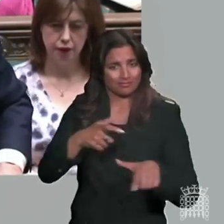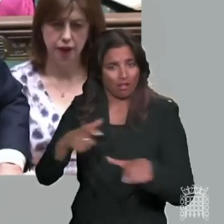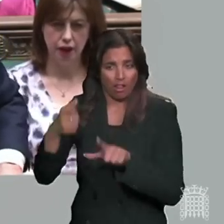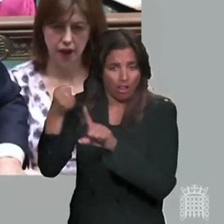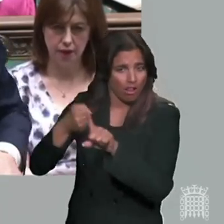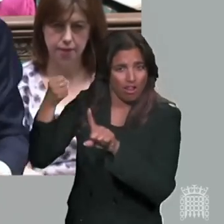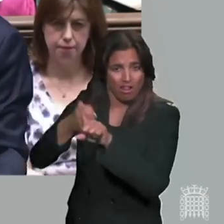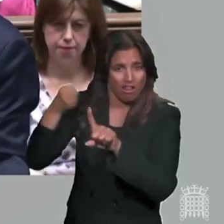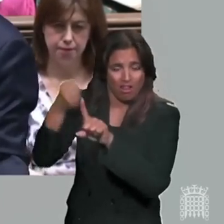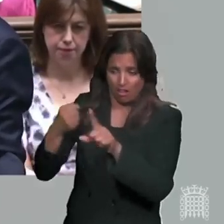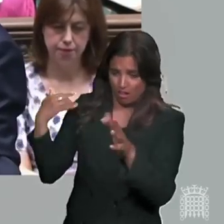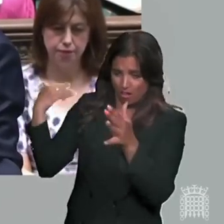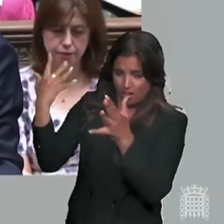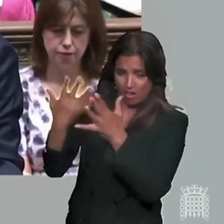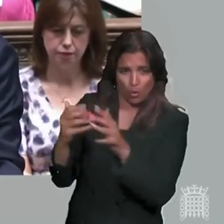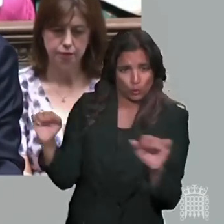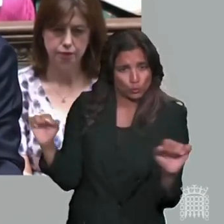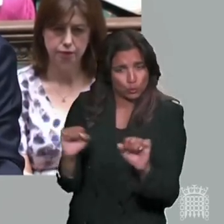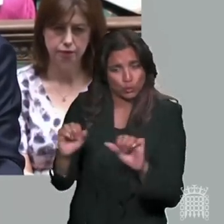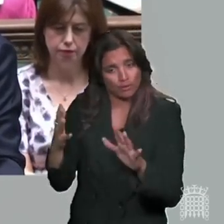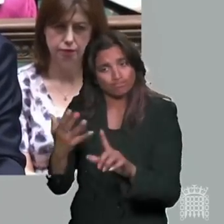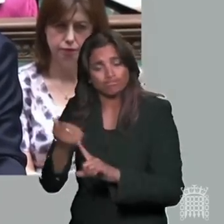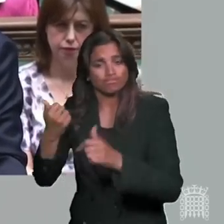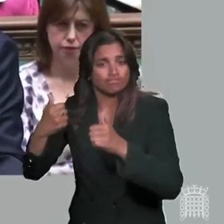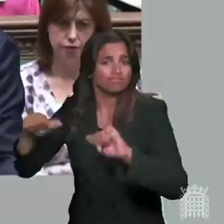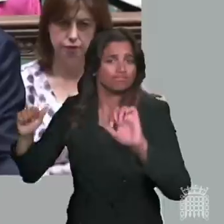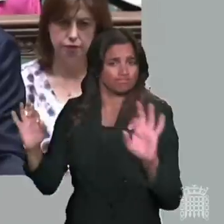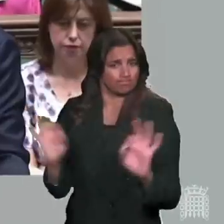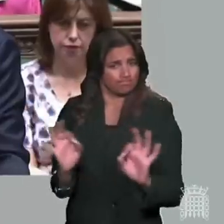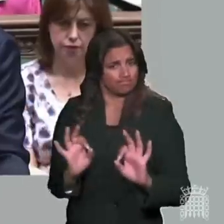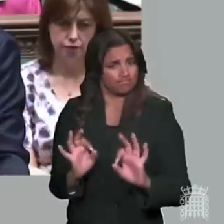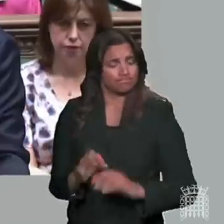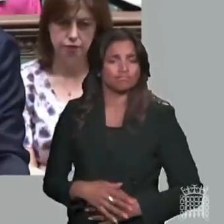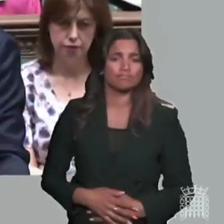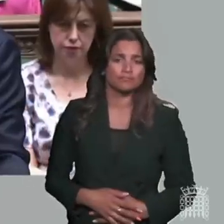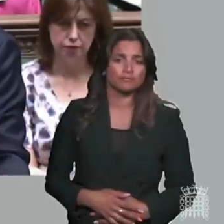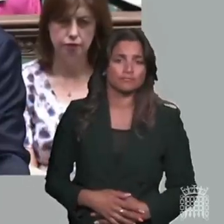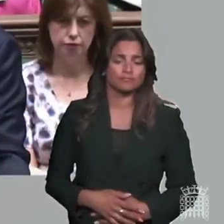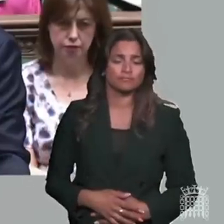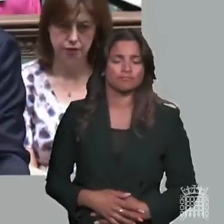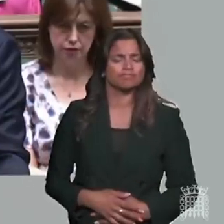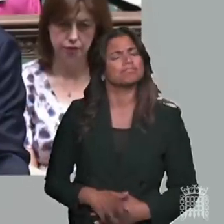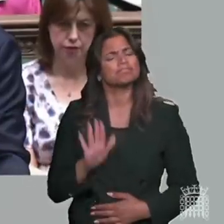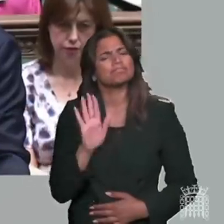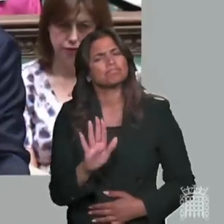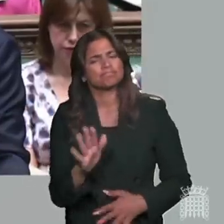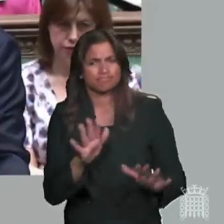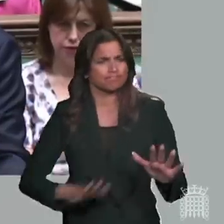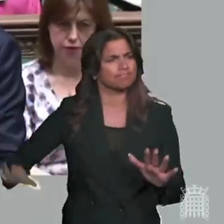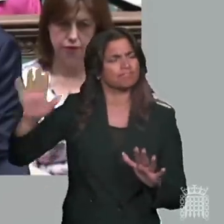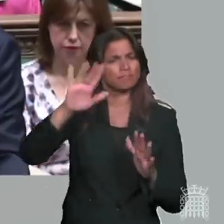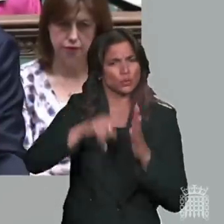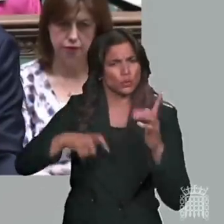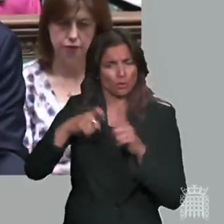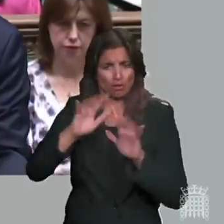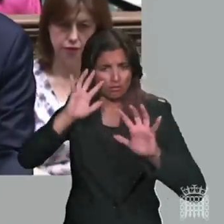overdue. Mr. Speaker, all across the country, people are worried about their bills, the price of the weekly shop and